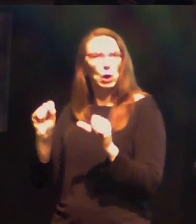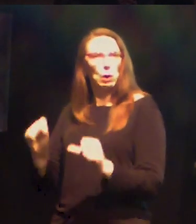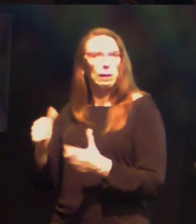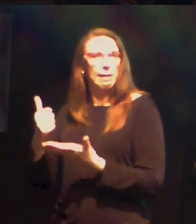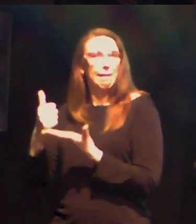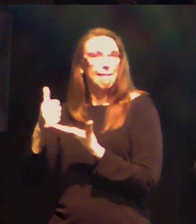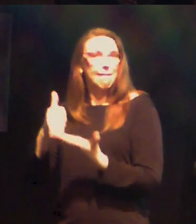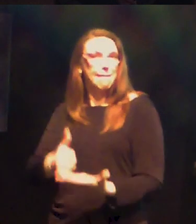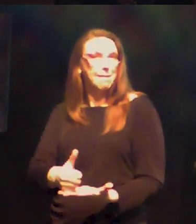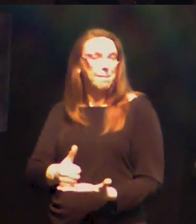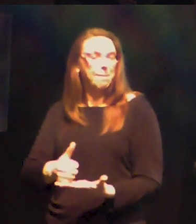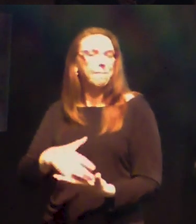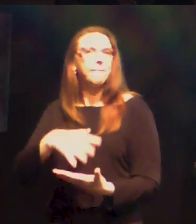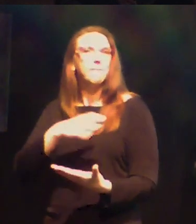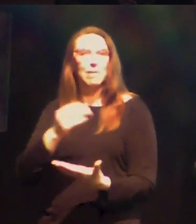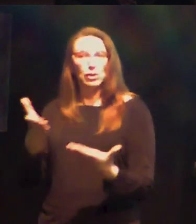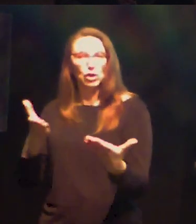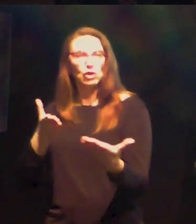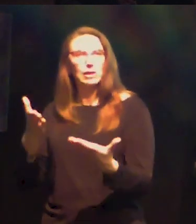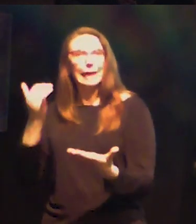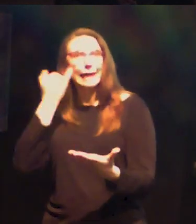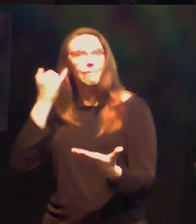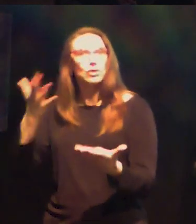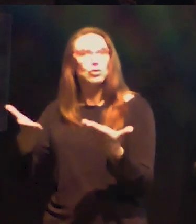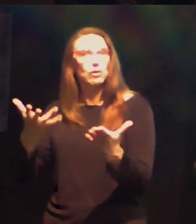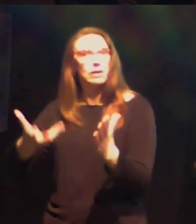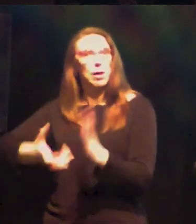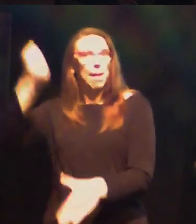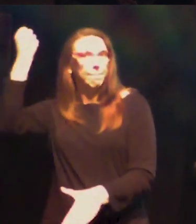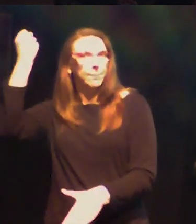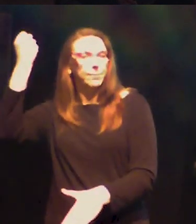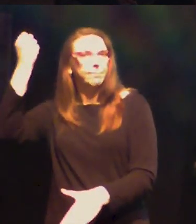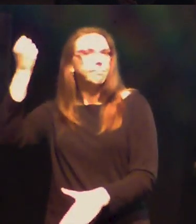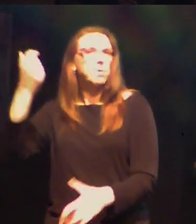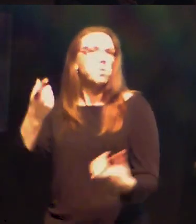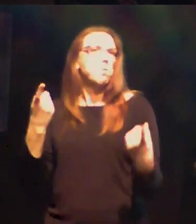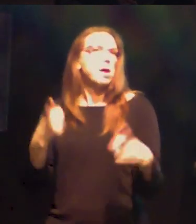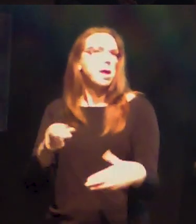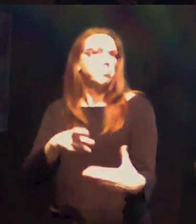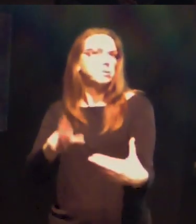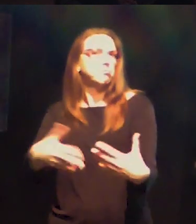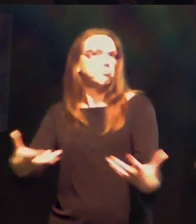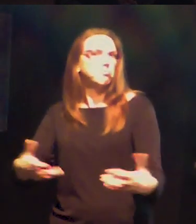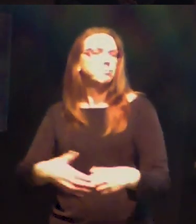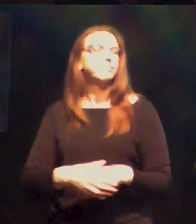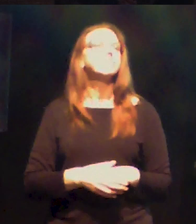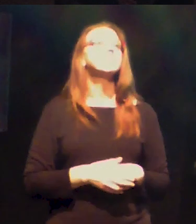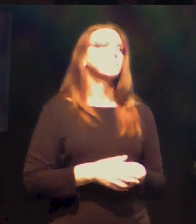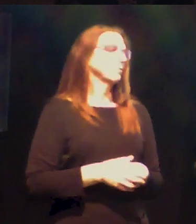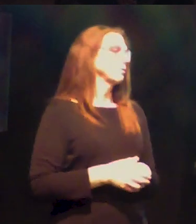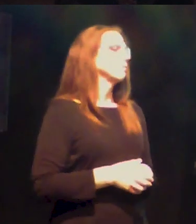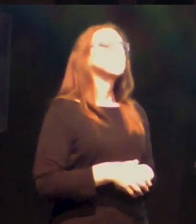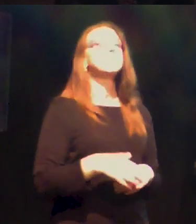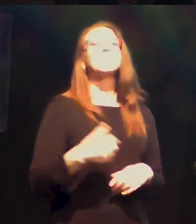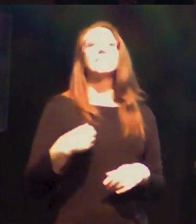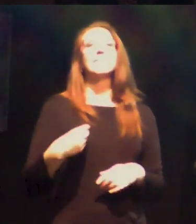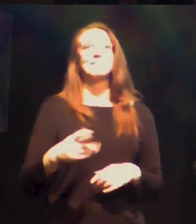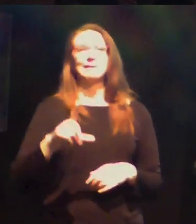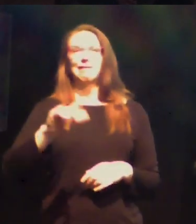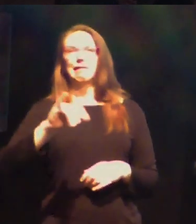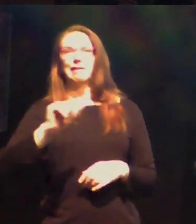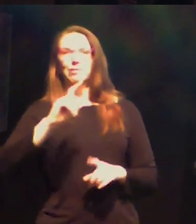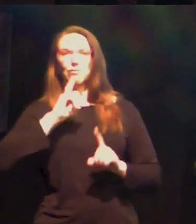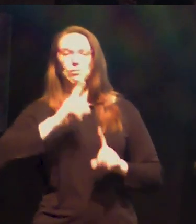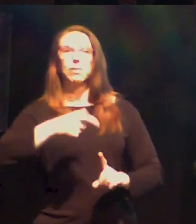impactful, and if those services are taken away from the community, what that might happen. I'm from California. I work with